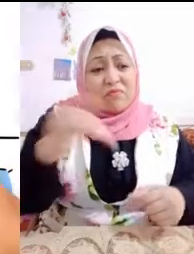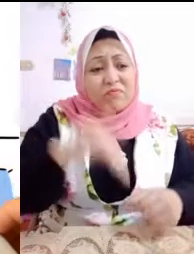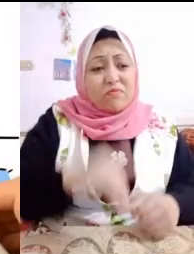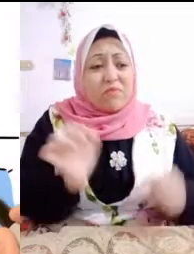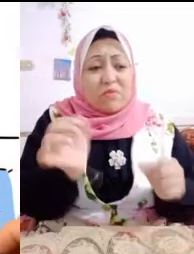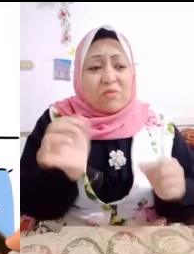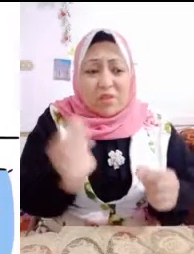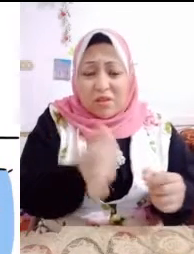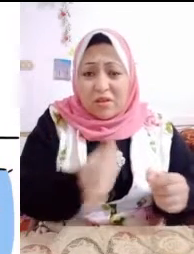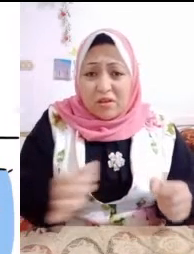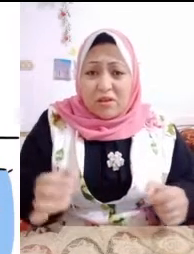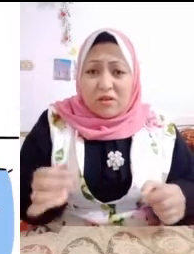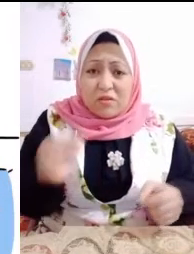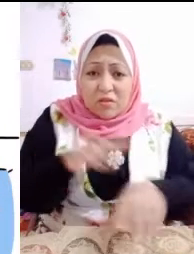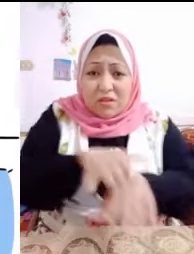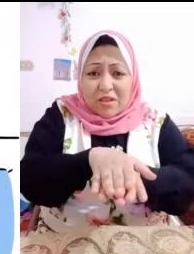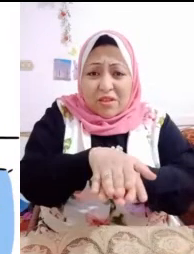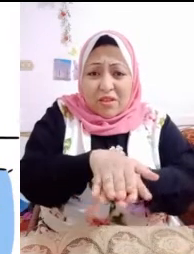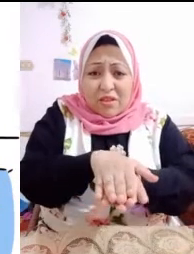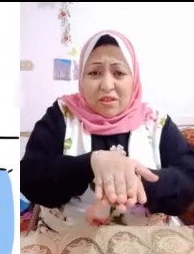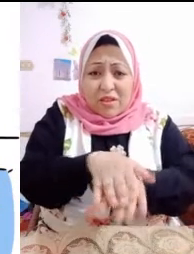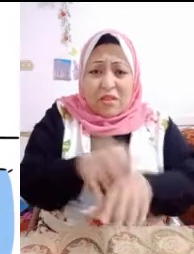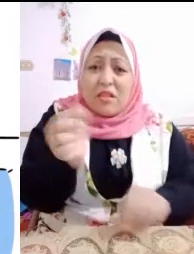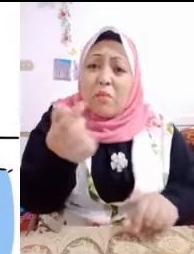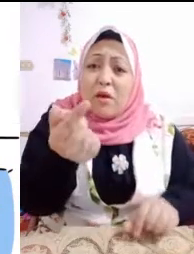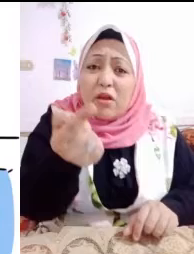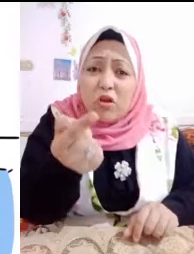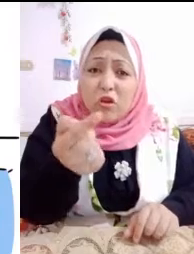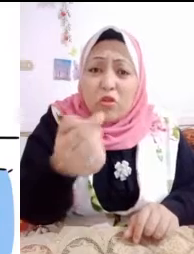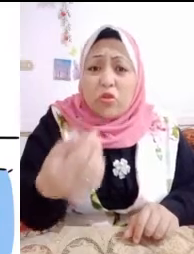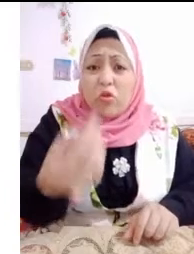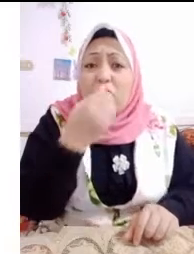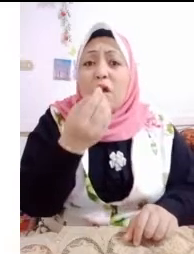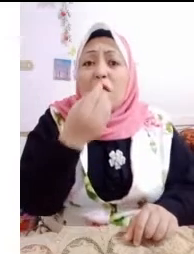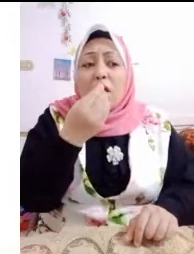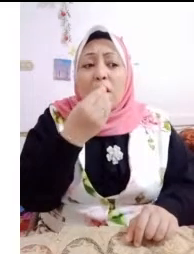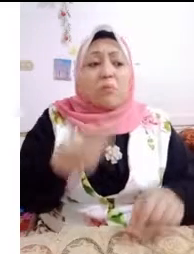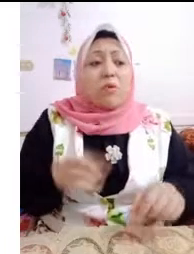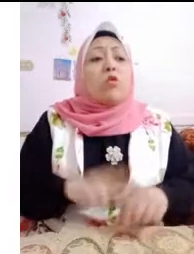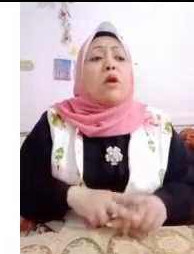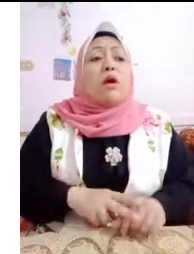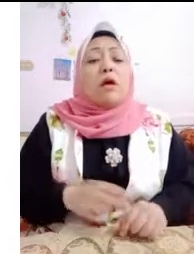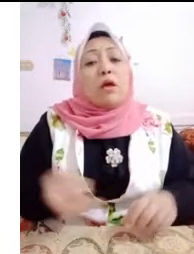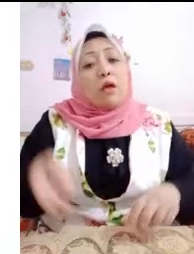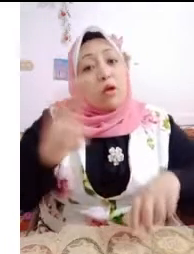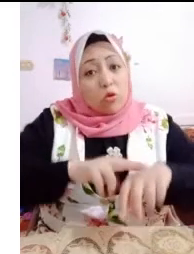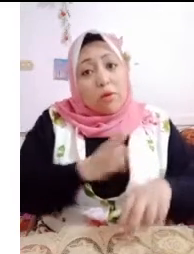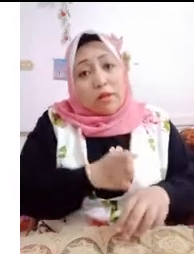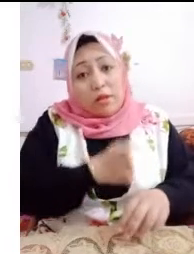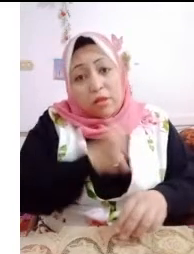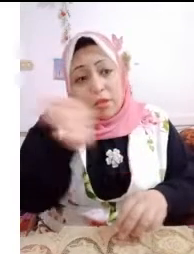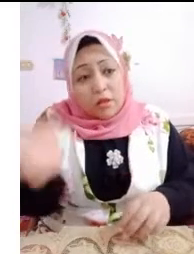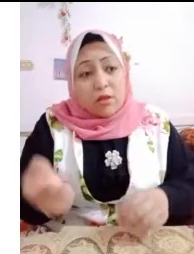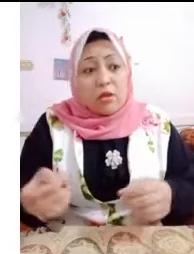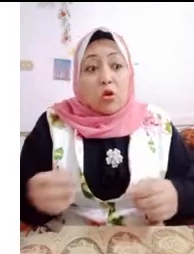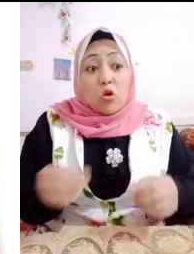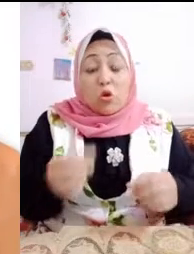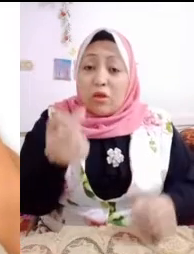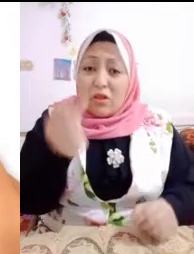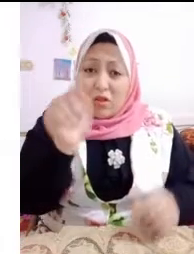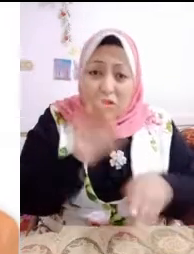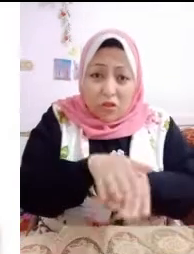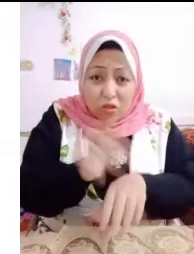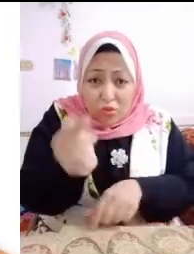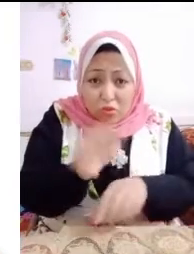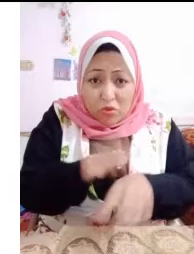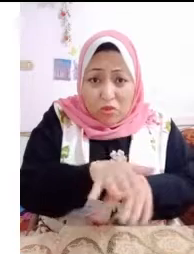First, a small algae eats the plastic containing the harmful chemicals. A small fish eats the algae, and a bigger fish eats a